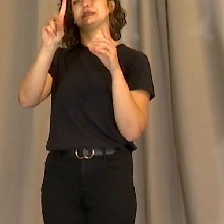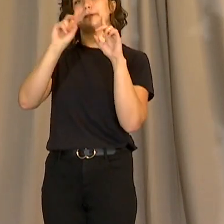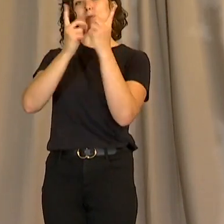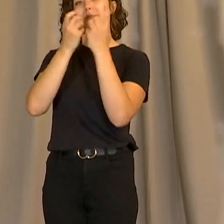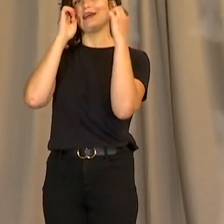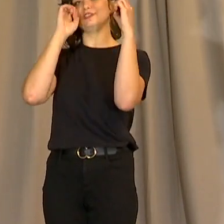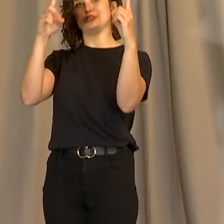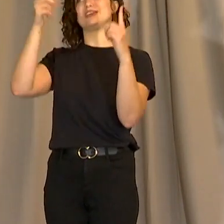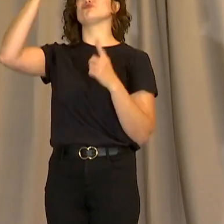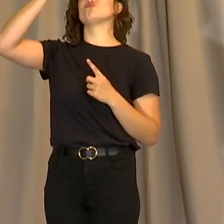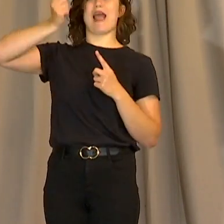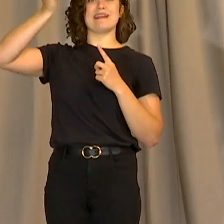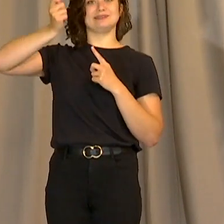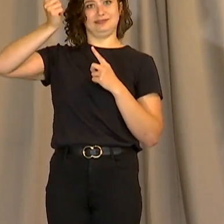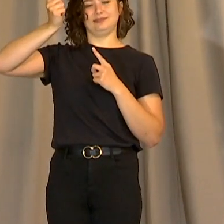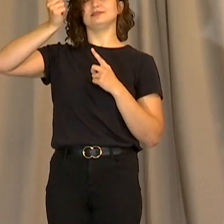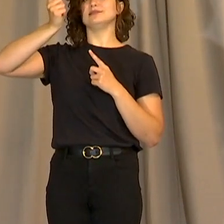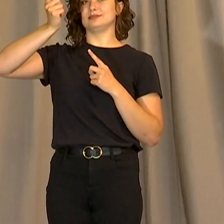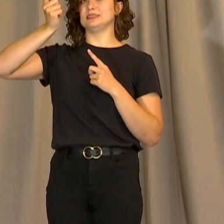a